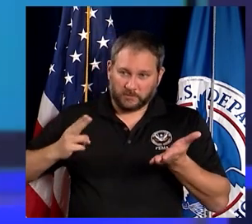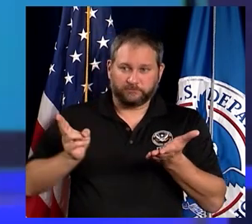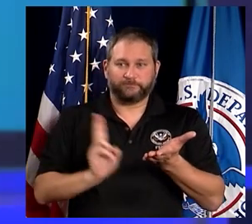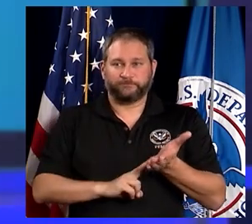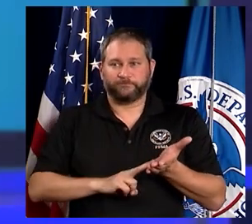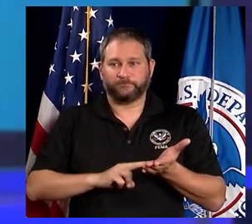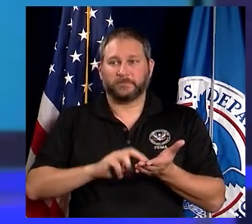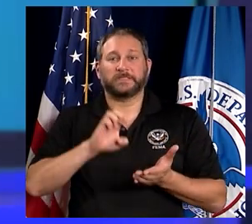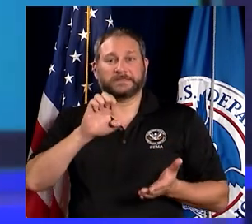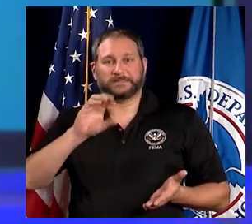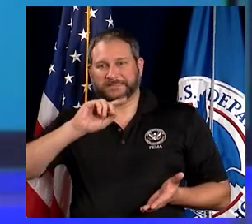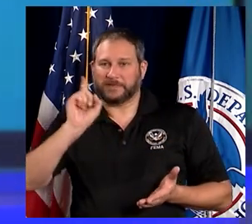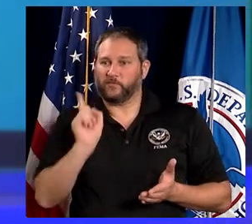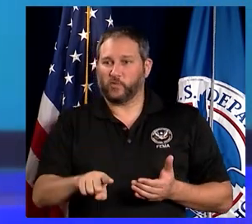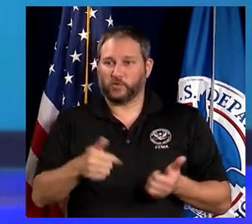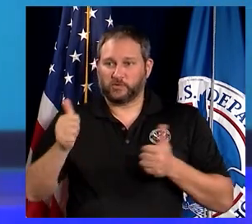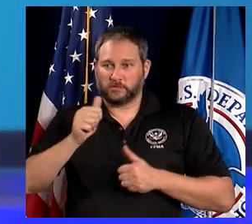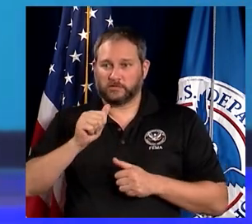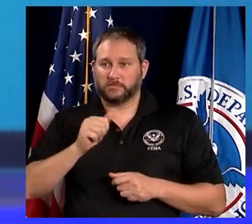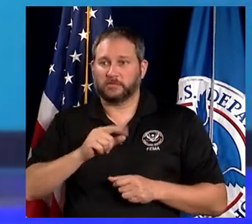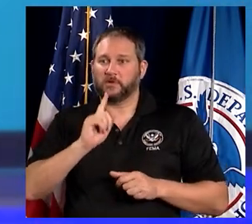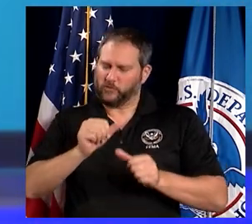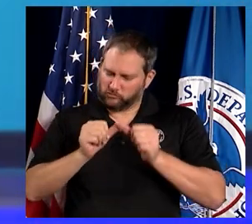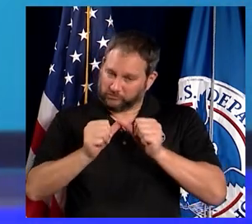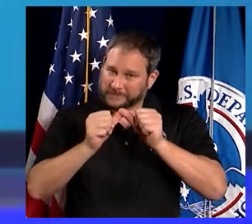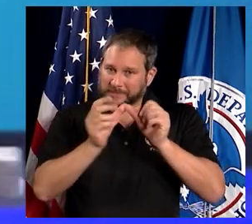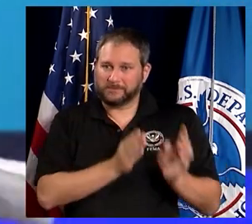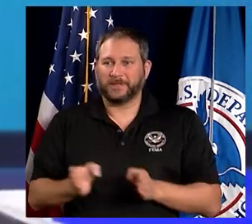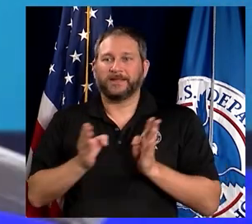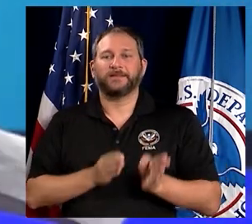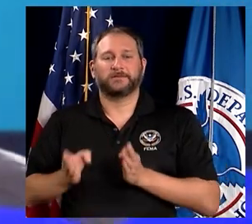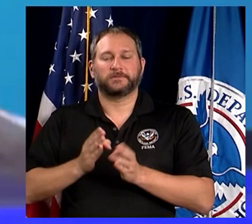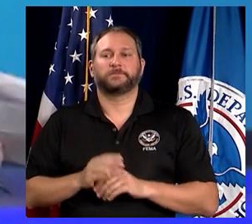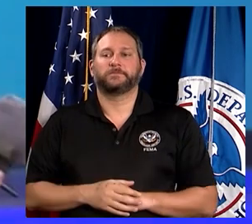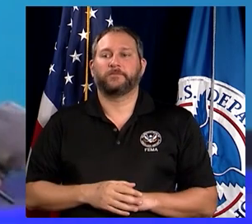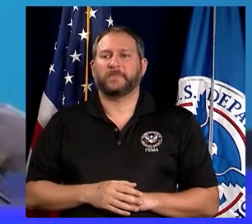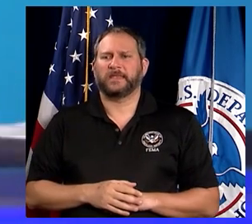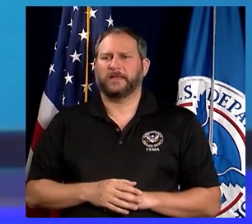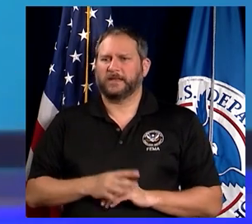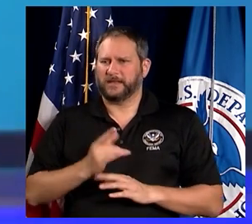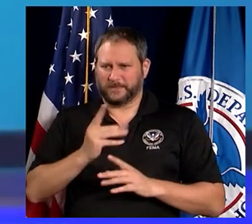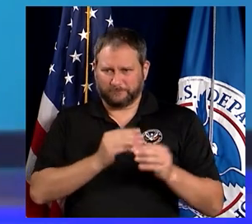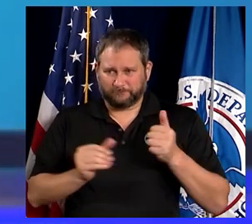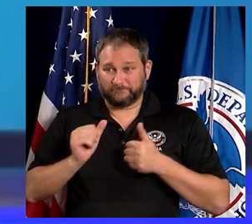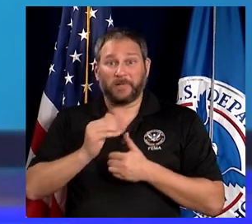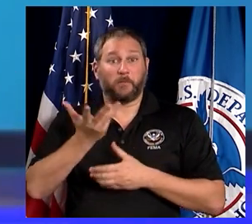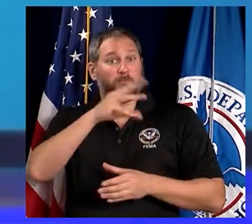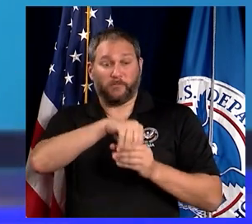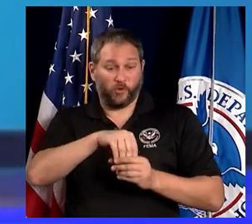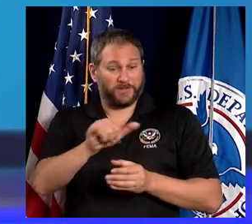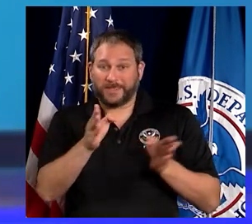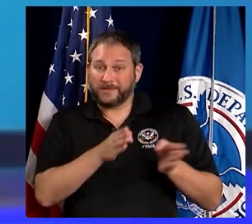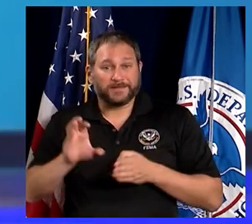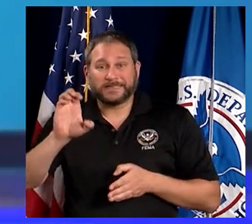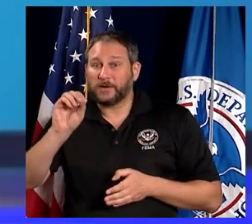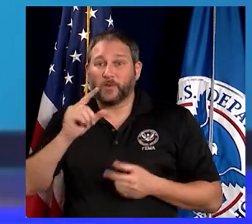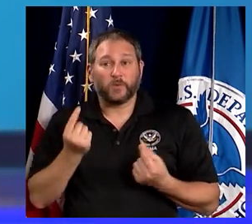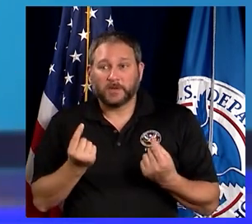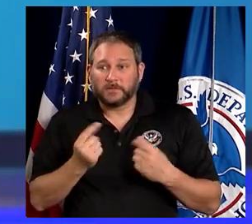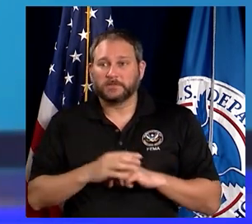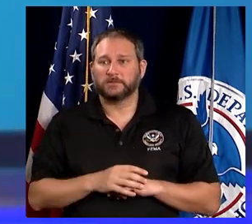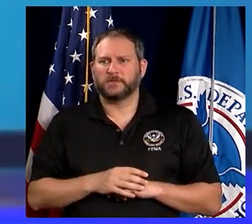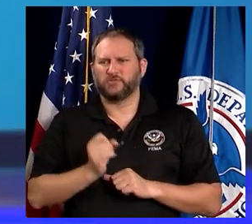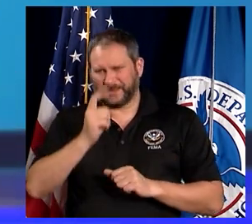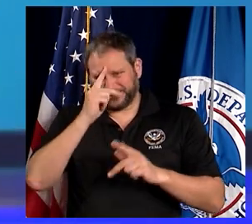And there's a statewide resiliency plan being put together right now. And as part of that, we've been trying to find that out